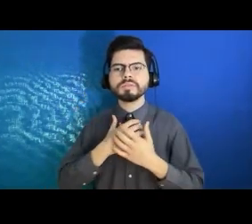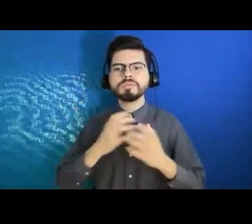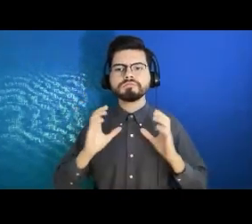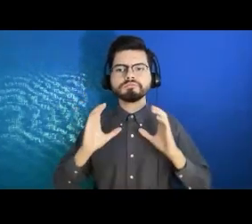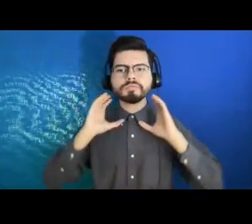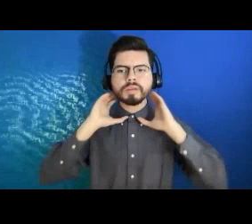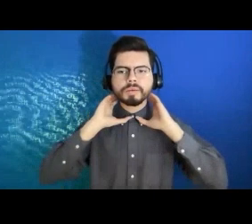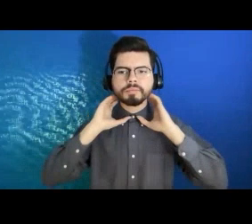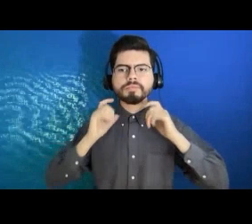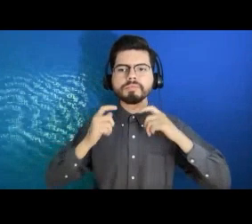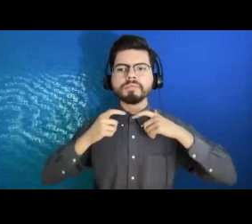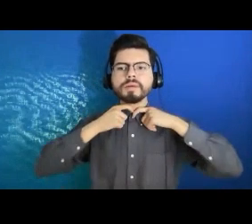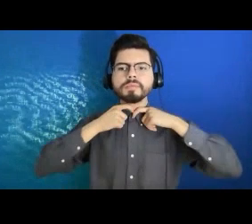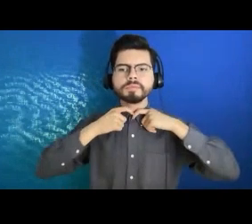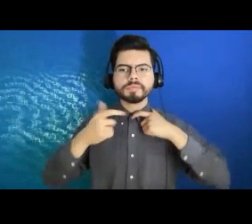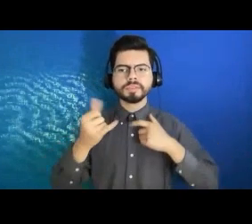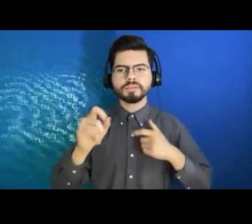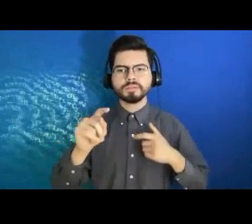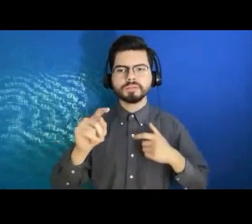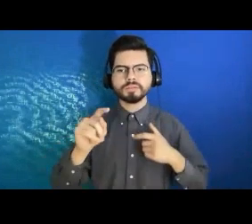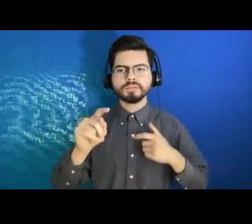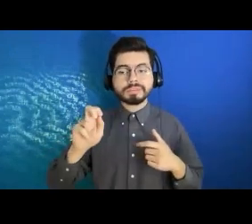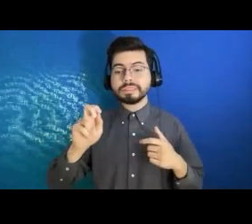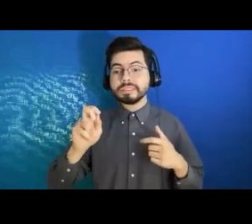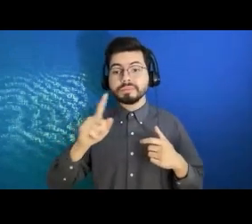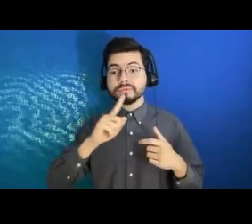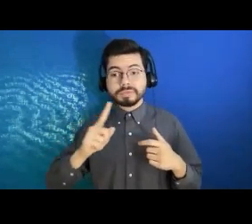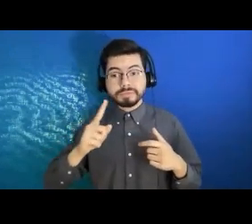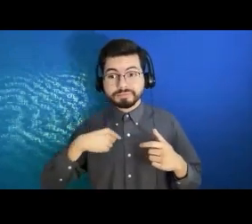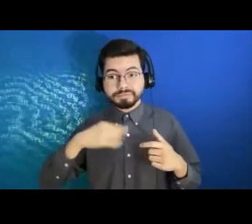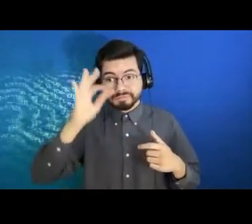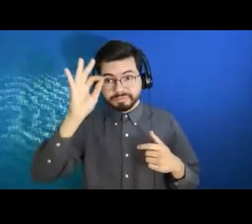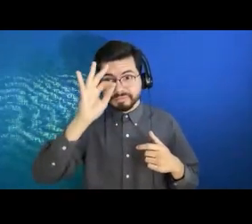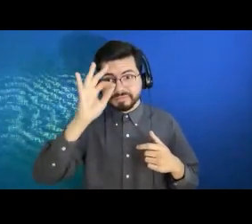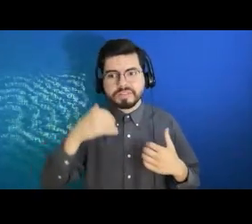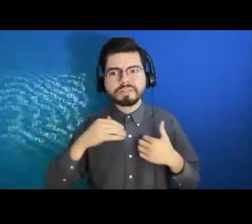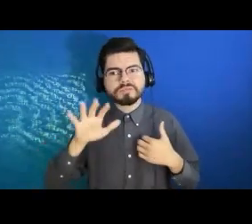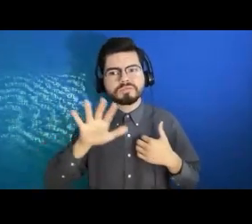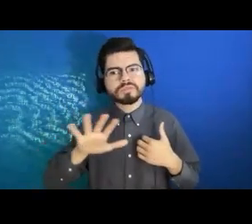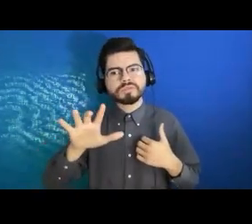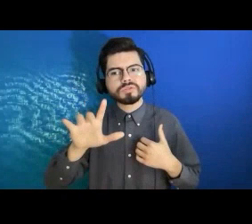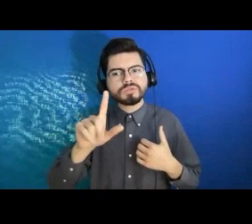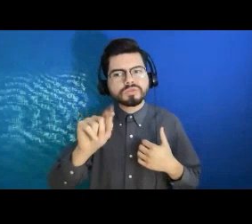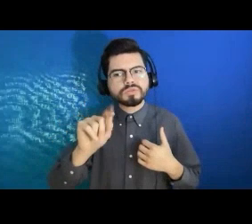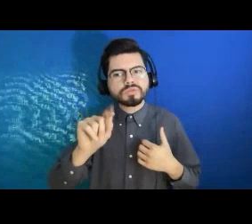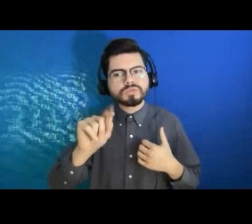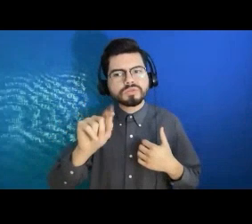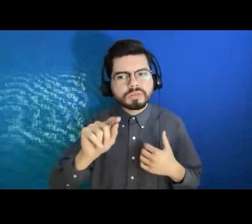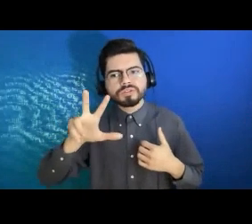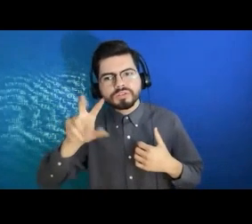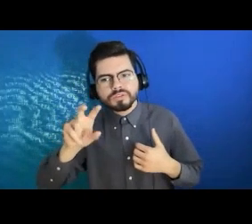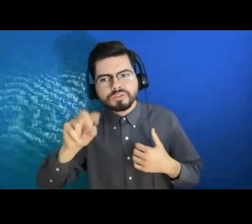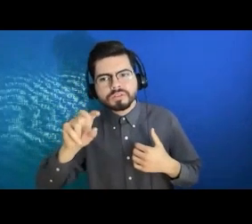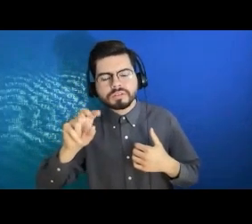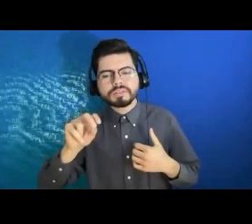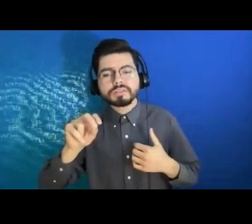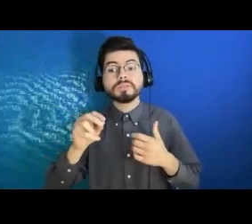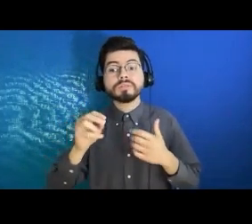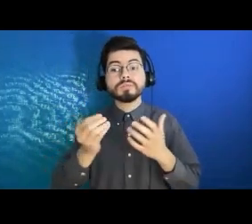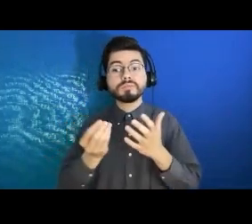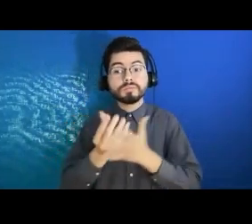exact number. I'd have to look up, but we generally have about right around 20, maybe as many as 30. In the spring, a bunch of